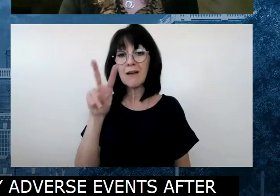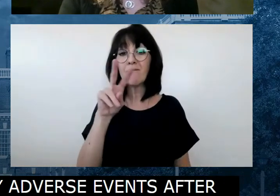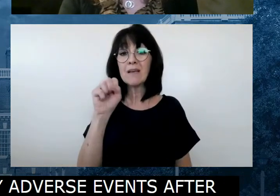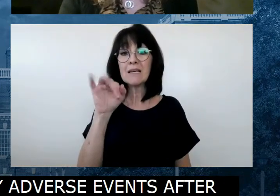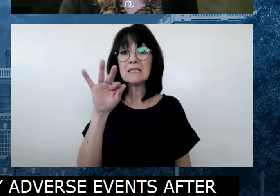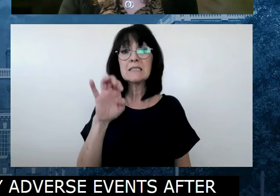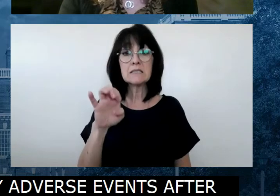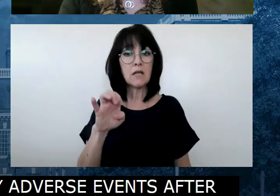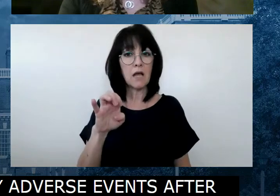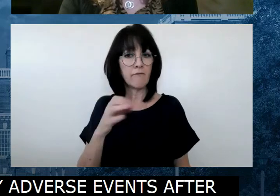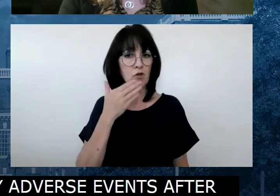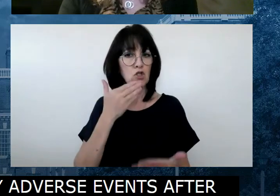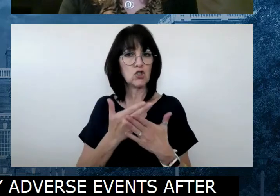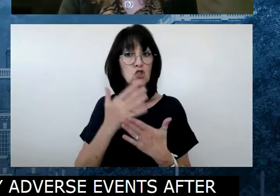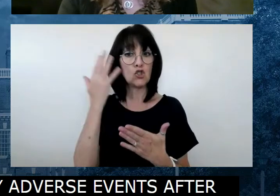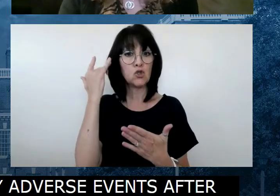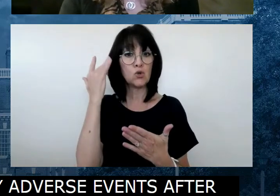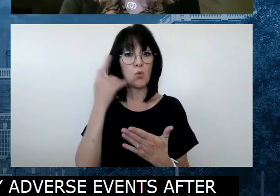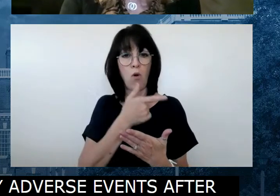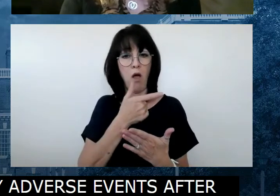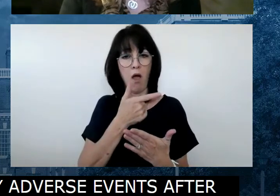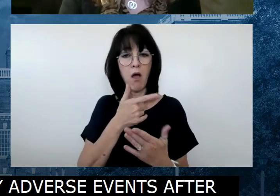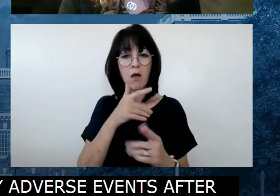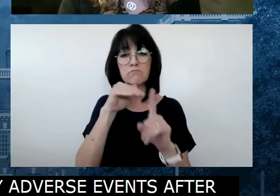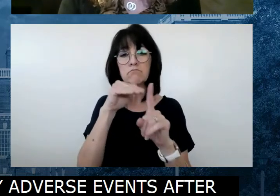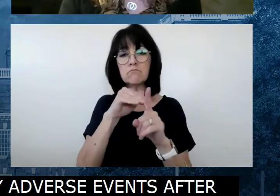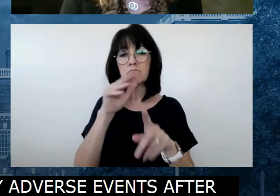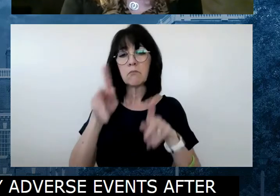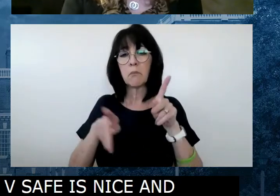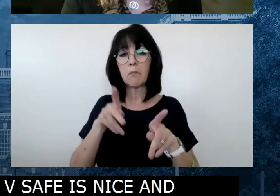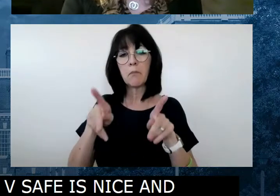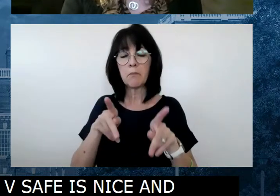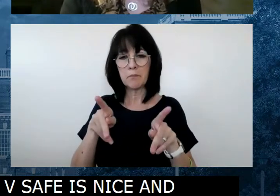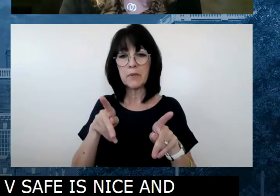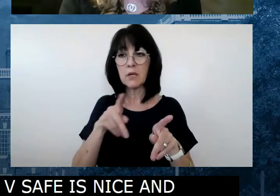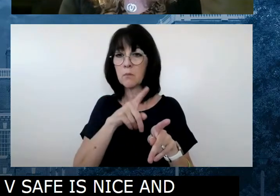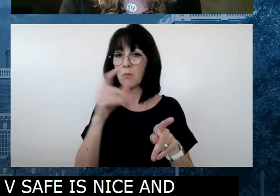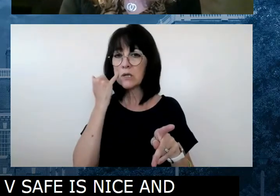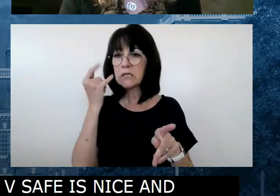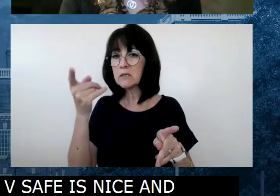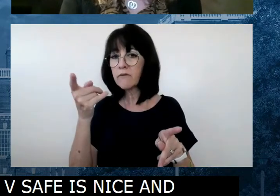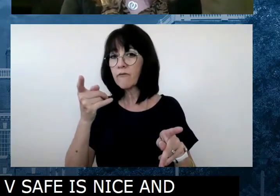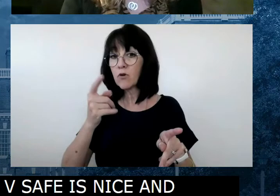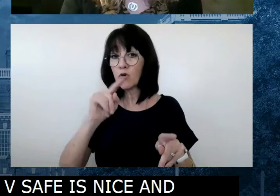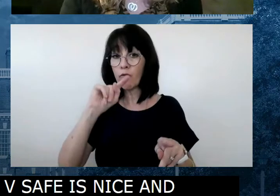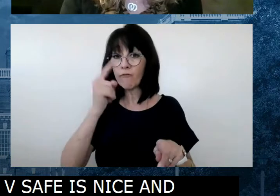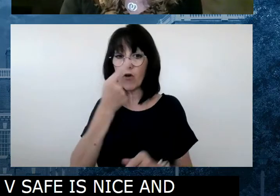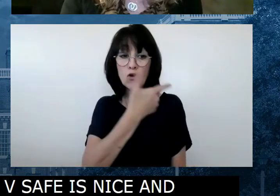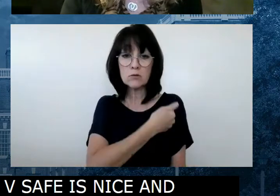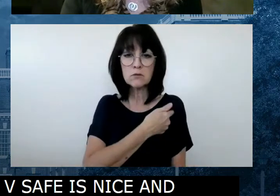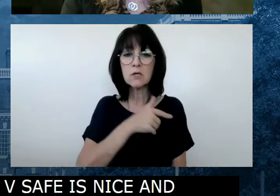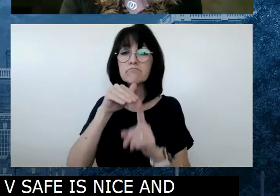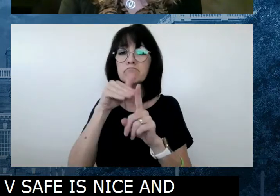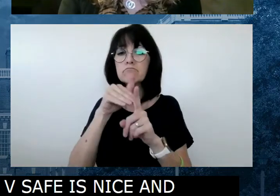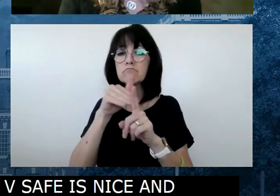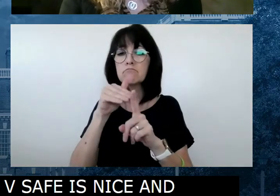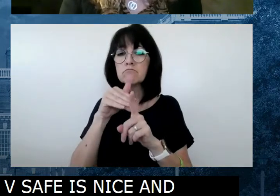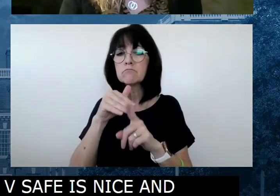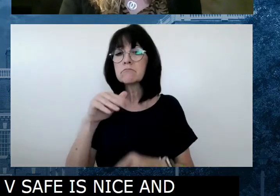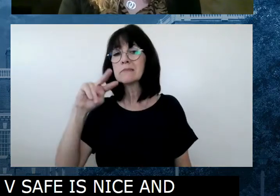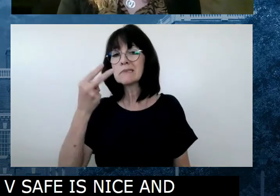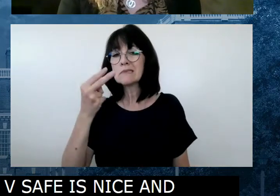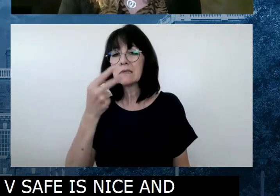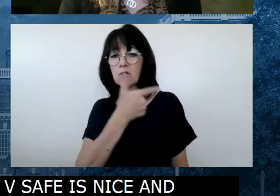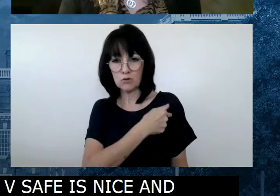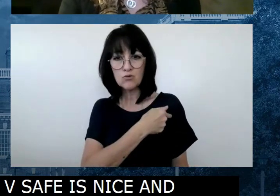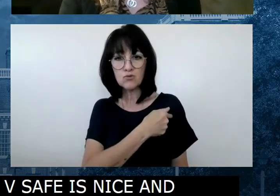if needed too. So vSafe has been a really great new tool to help monitor vaccine safety. And